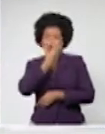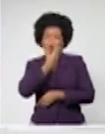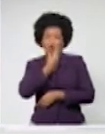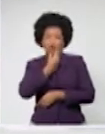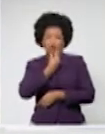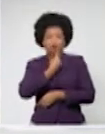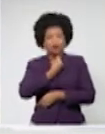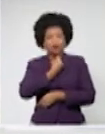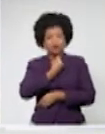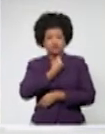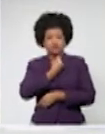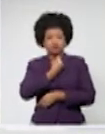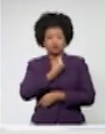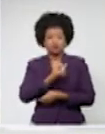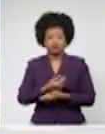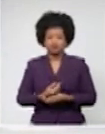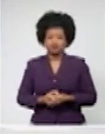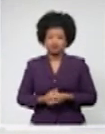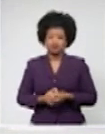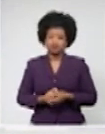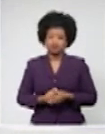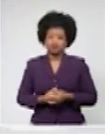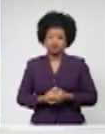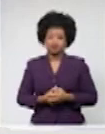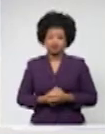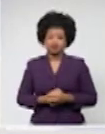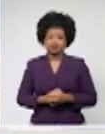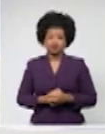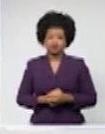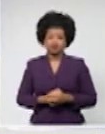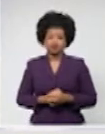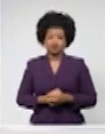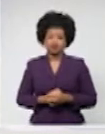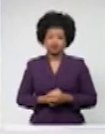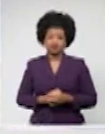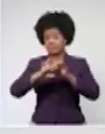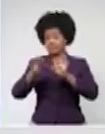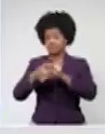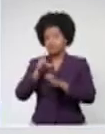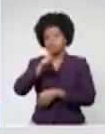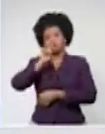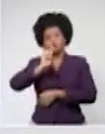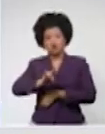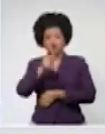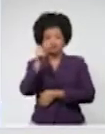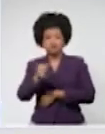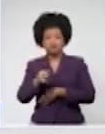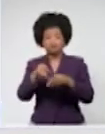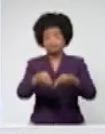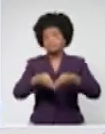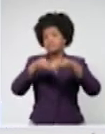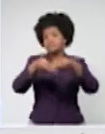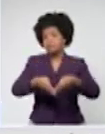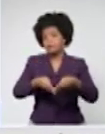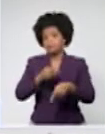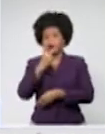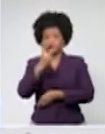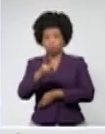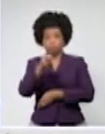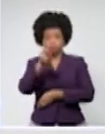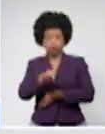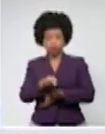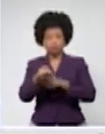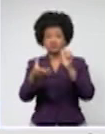Lajas municipality, and in Villa Clara, 1 case from Camajuaní municipality. So, of the 49 cases